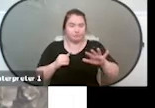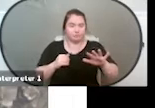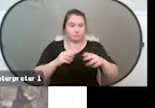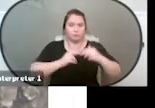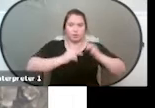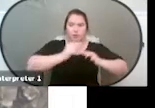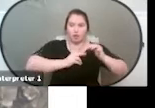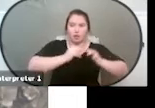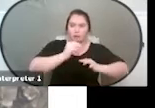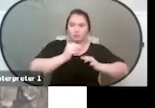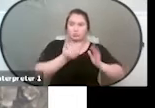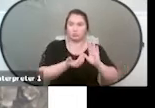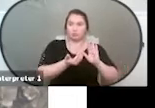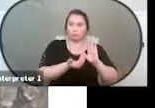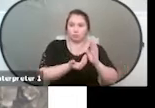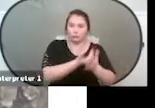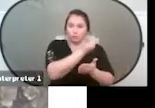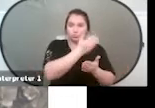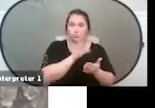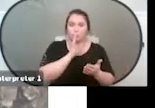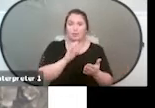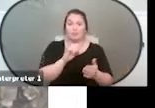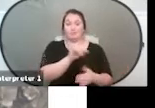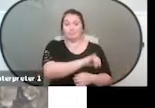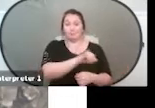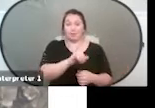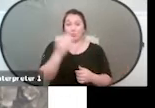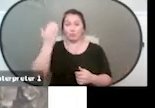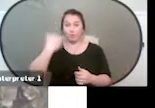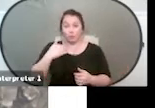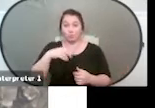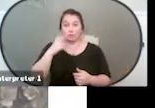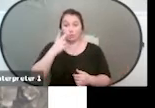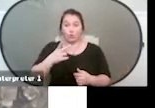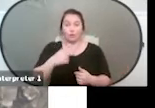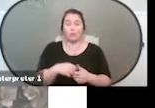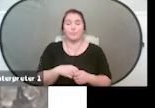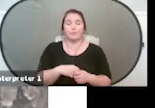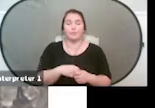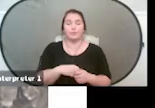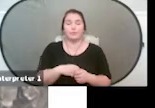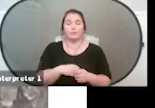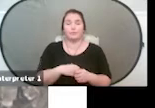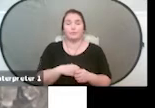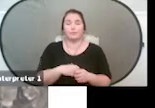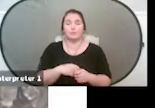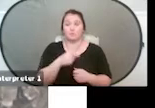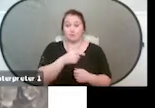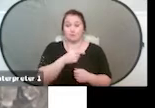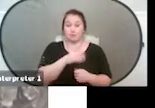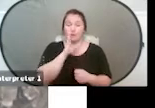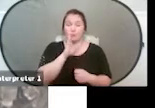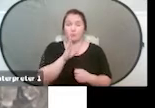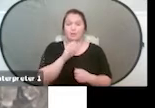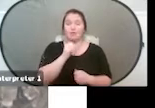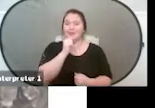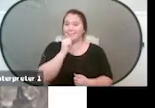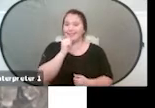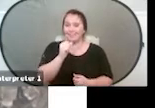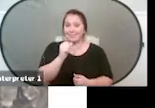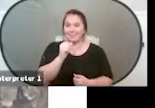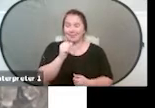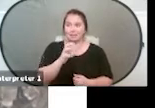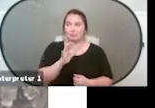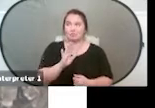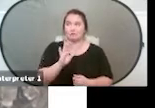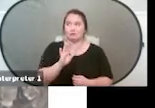facility, just like that previous example we saw. And so this would be not directly